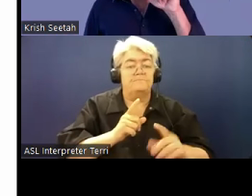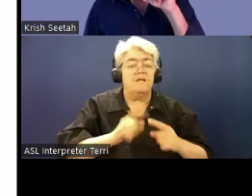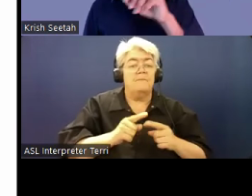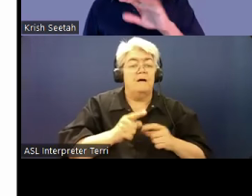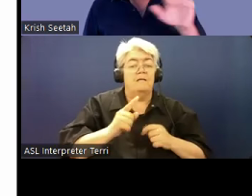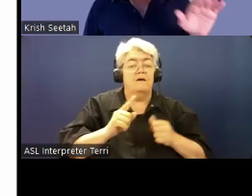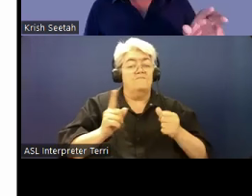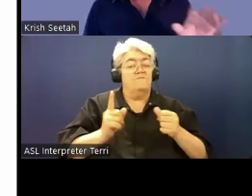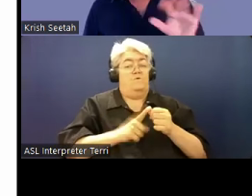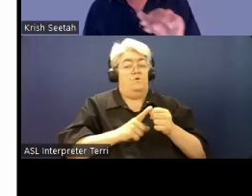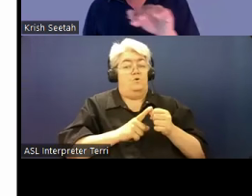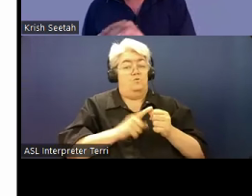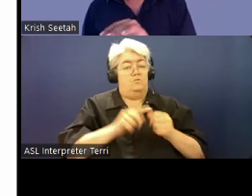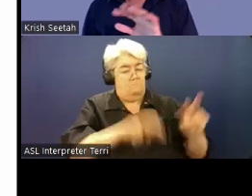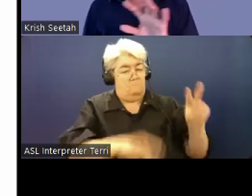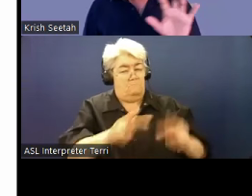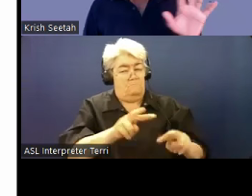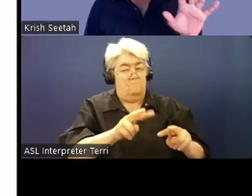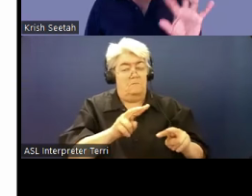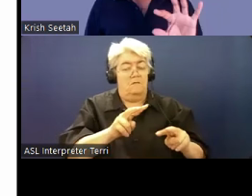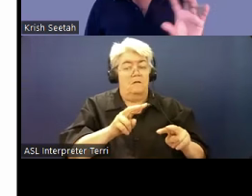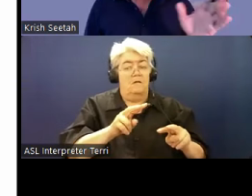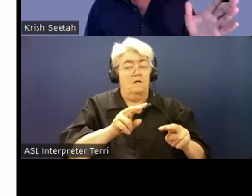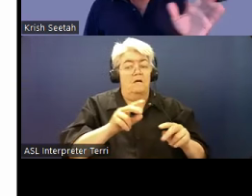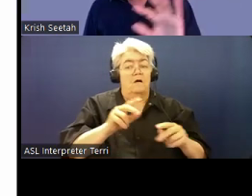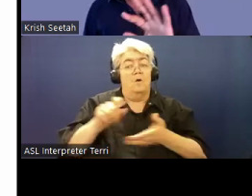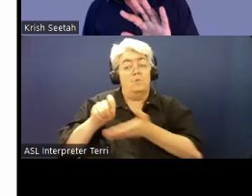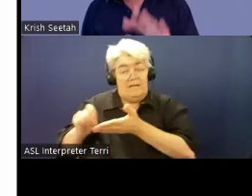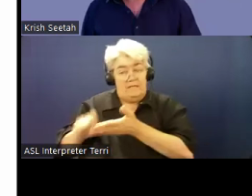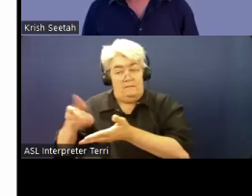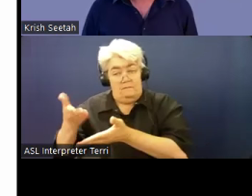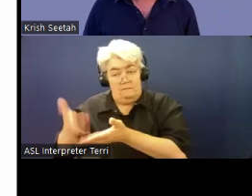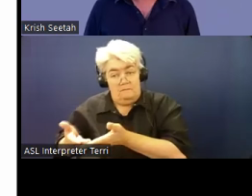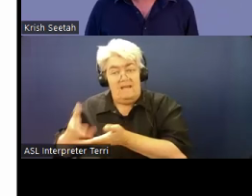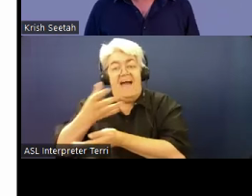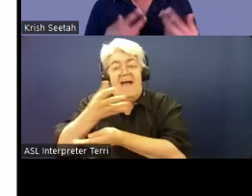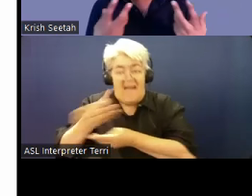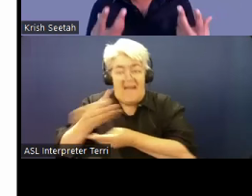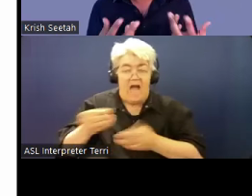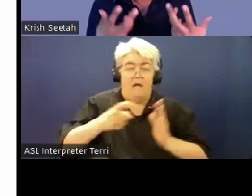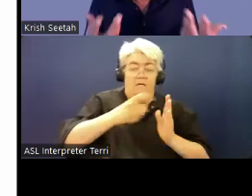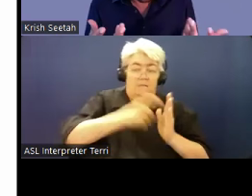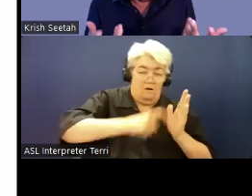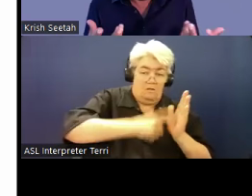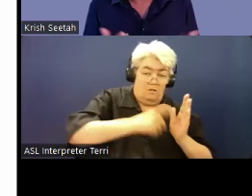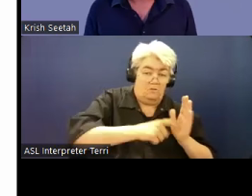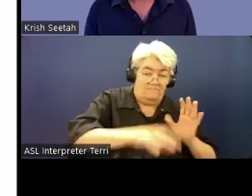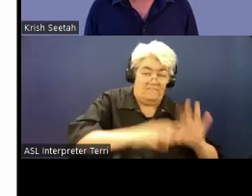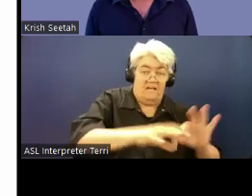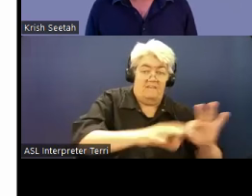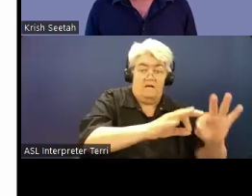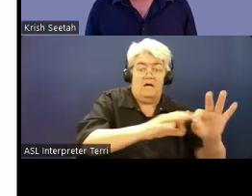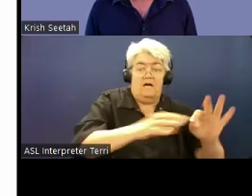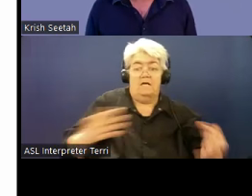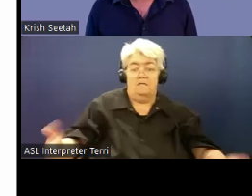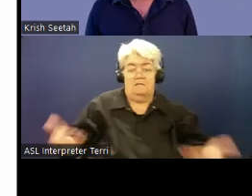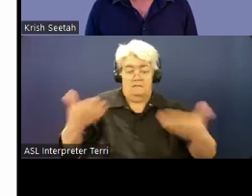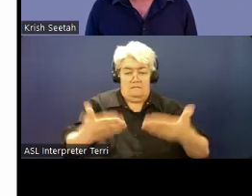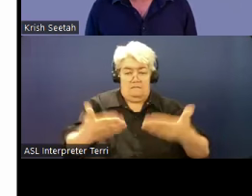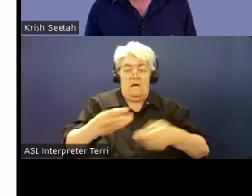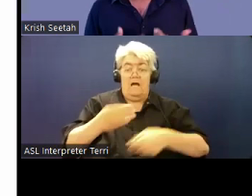we have, both written and material context, so historical and archaeological, that talk about marijuana